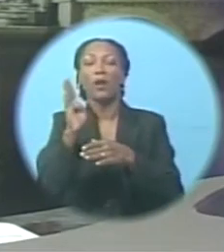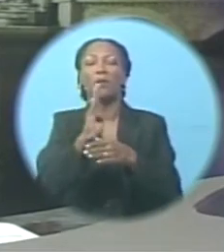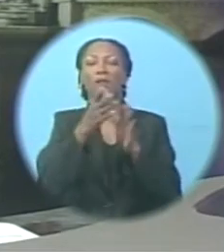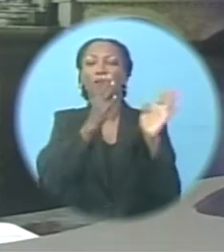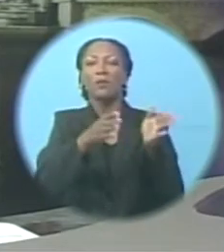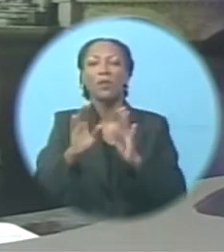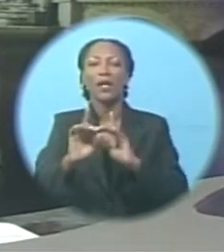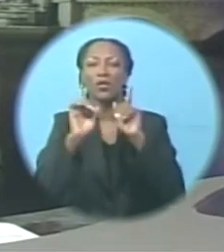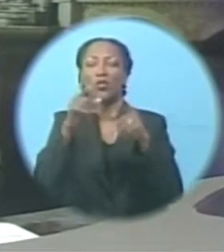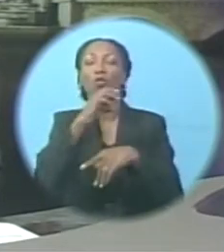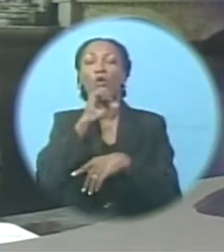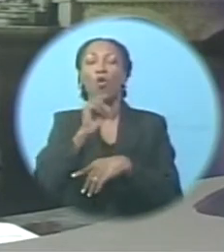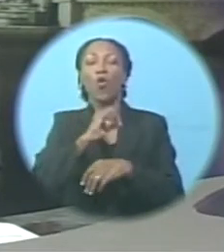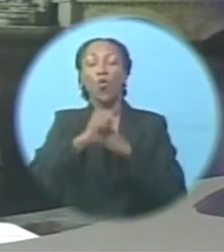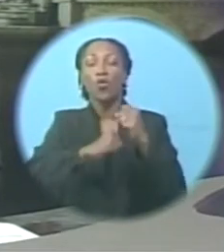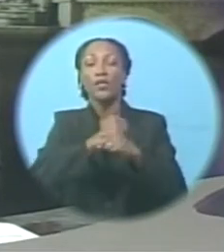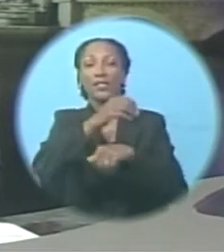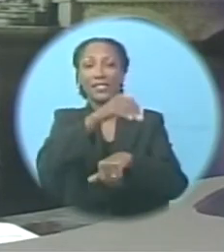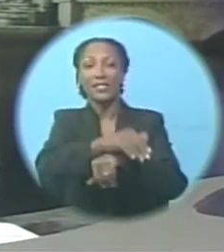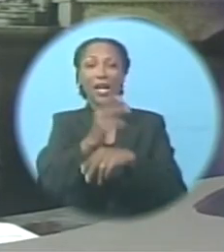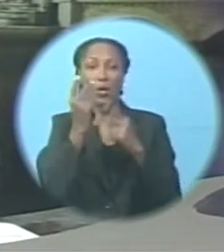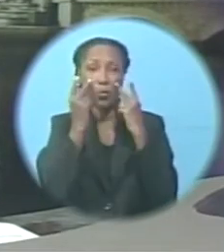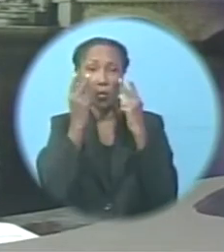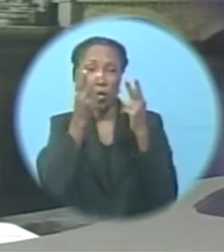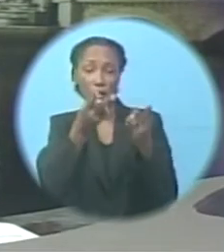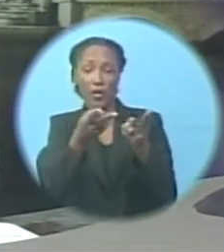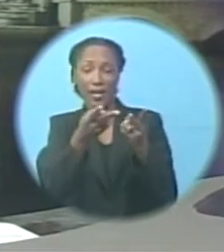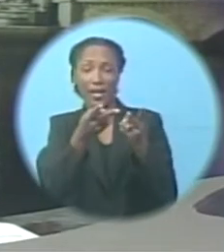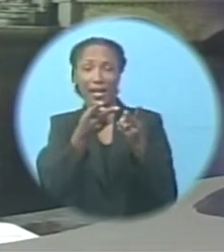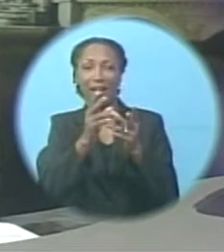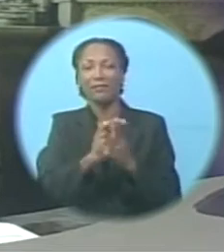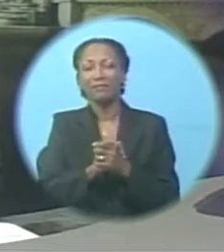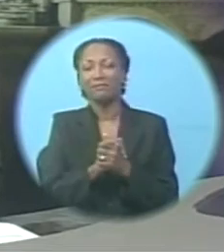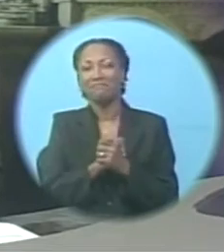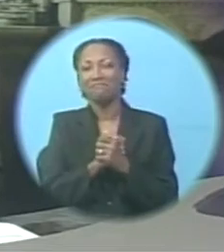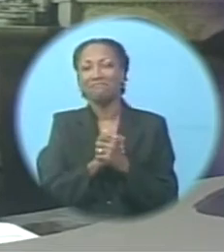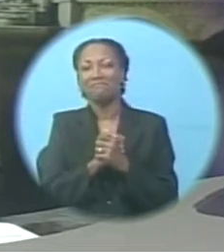Year's Night. We take a look at some of the trending parties.